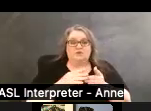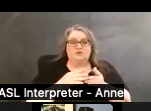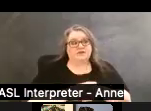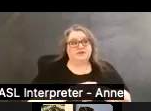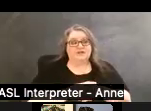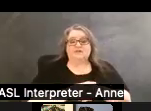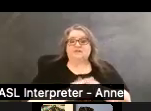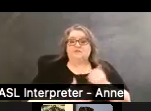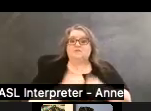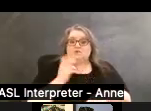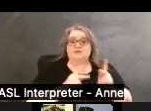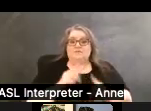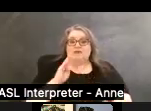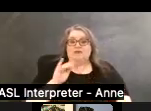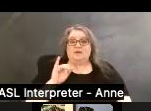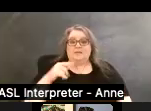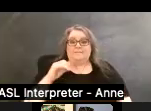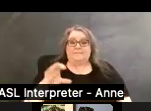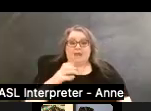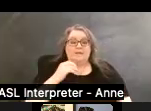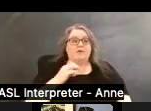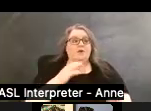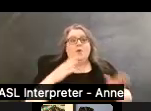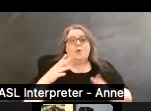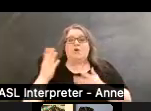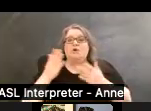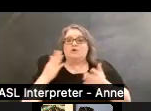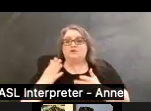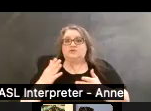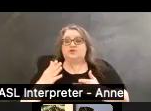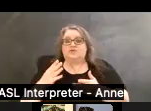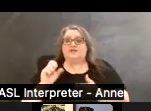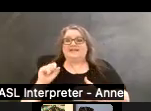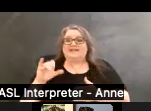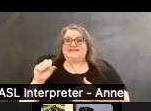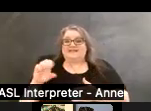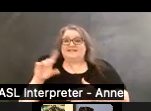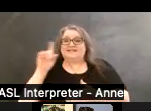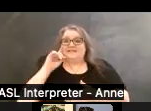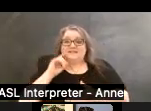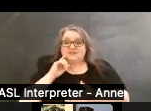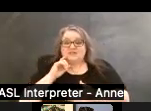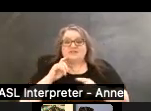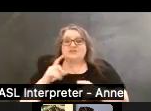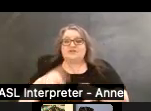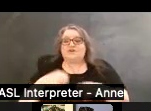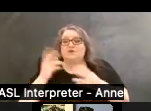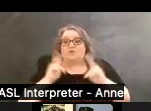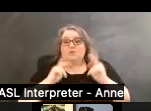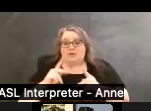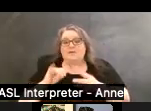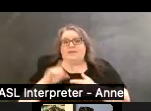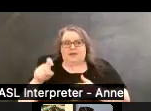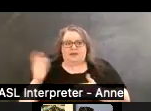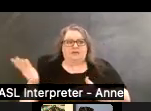you're serving predominantly cisgender white people, that is a flag, and that is something that needs to be brought back to the group and further